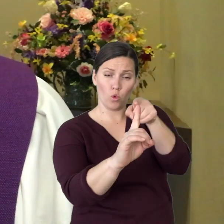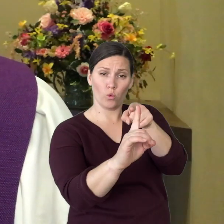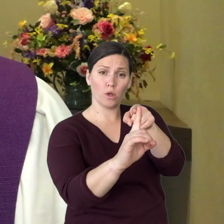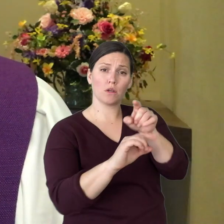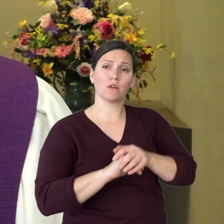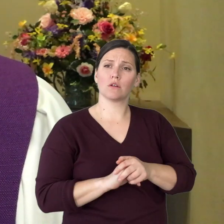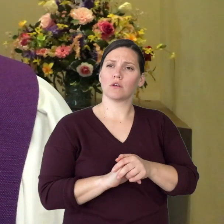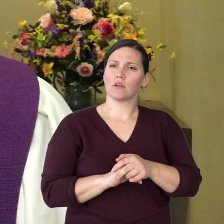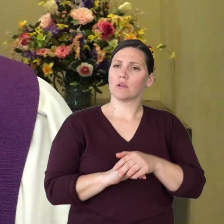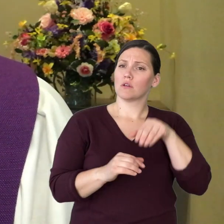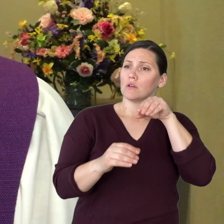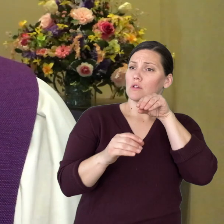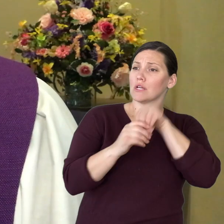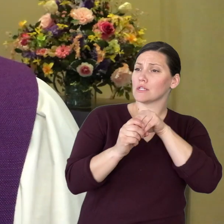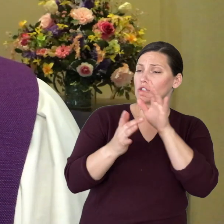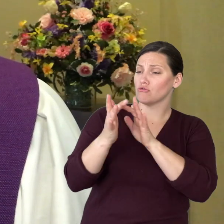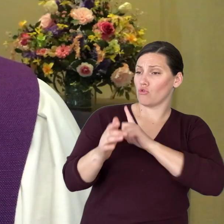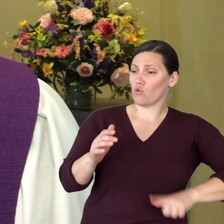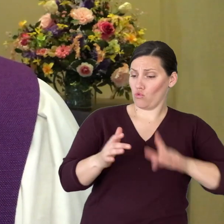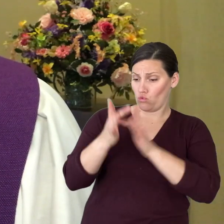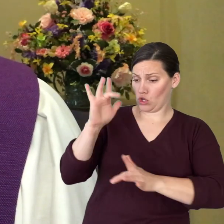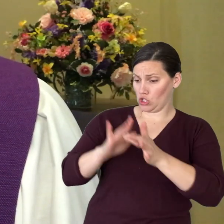you in the Lord Jesus Christ.